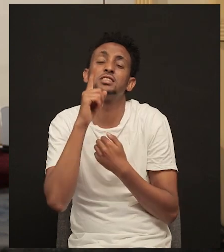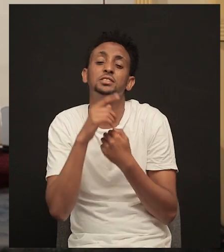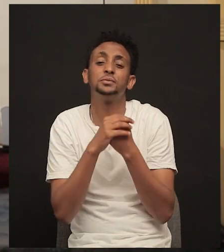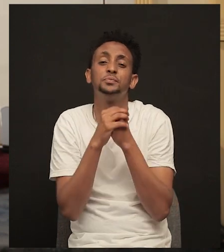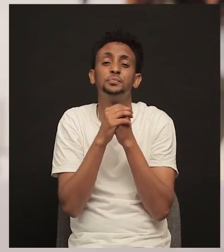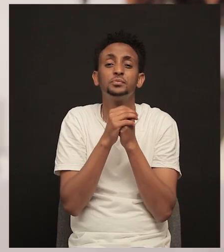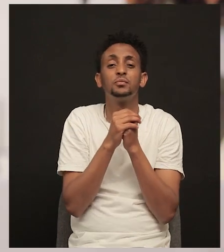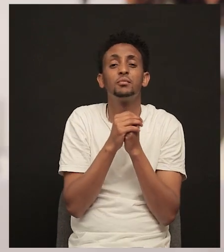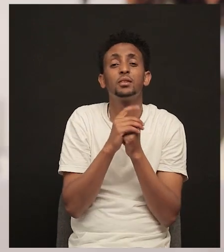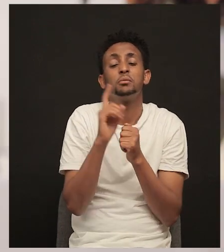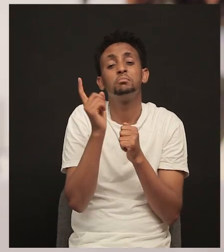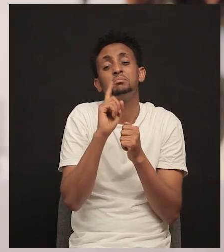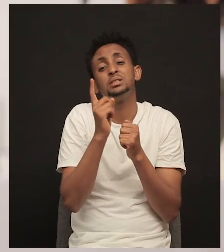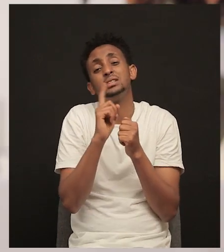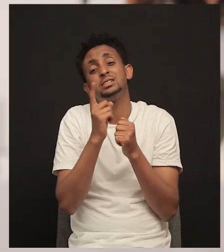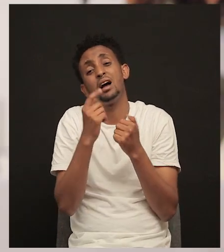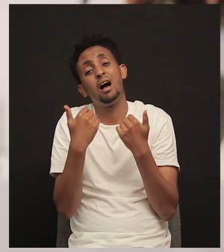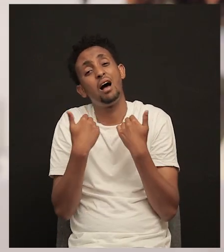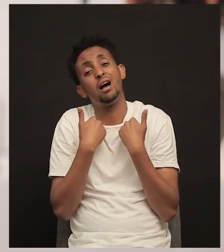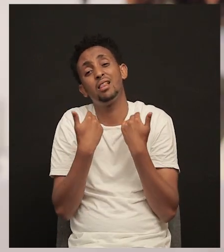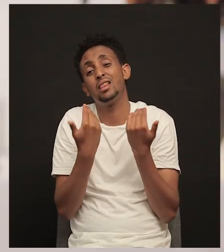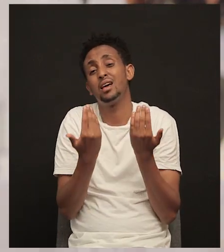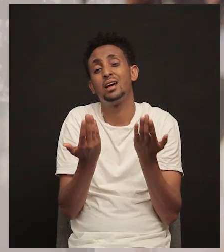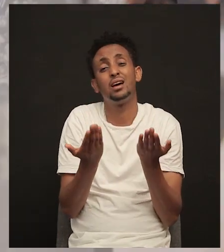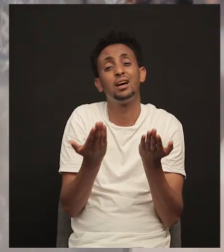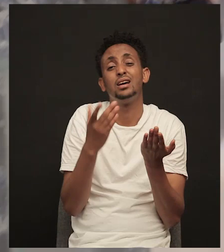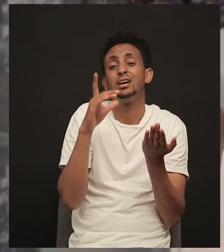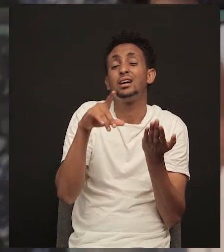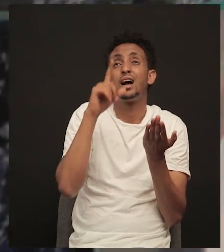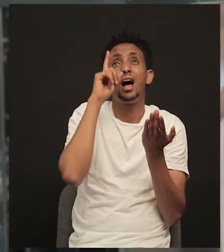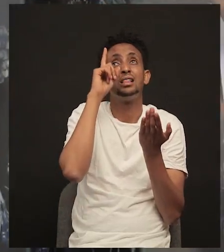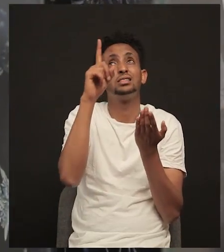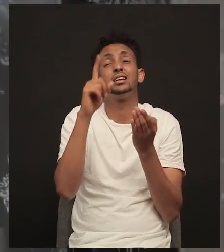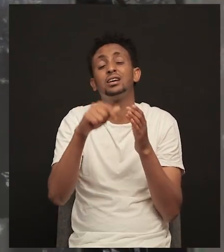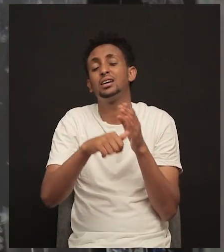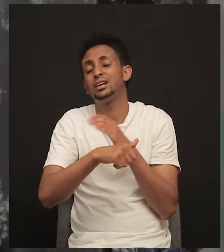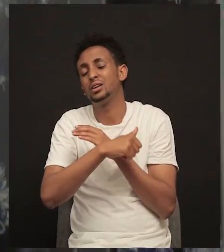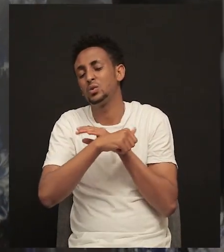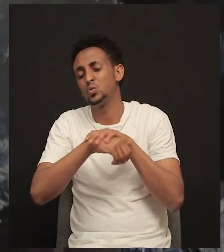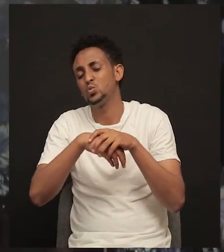Men all and count